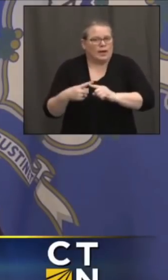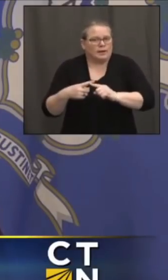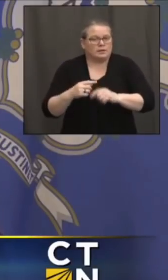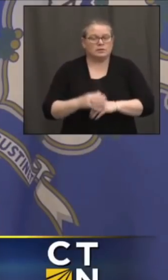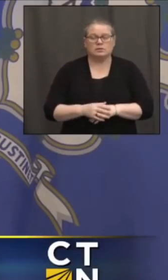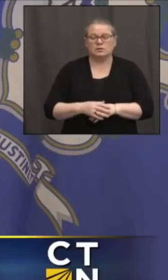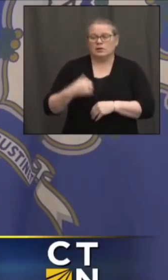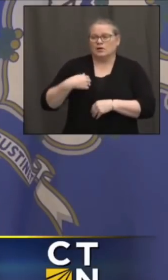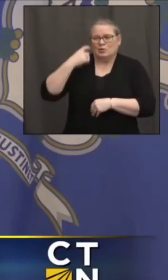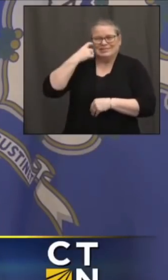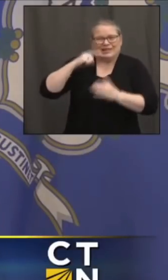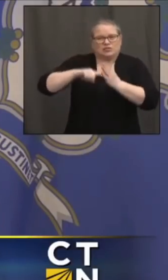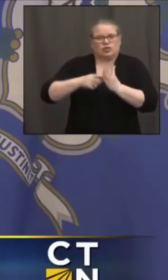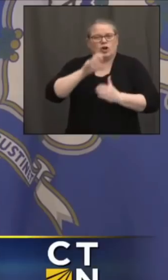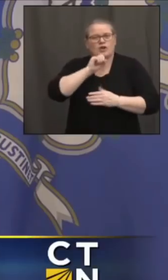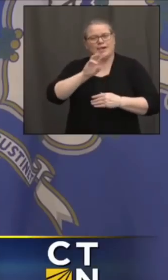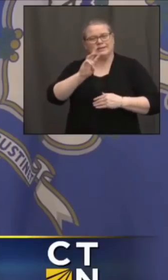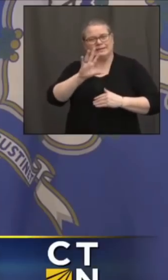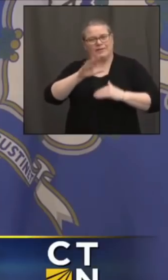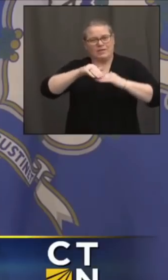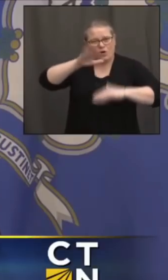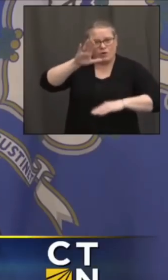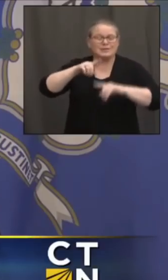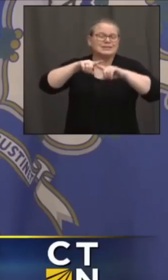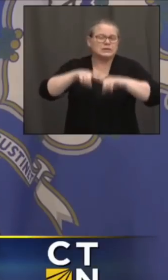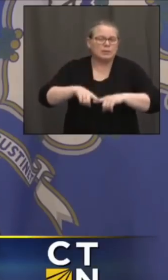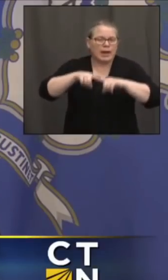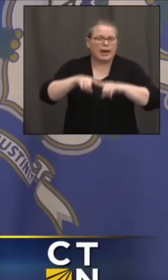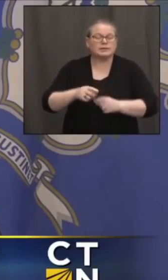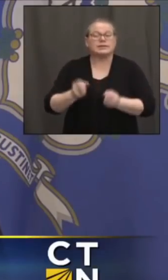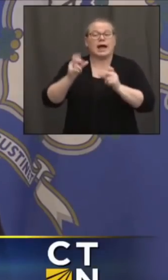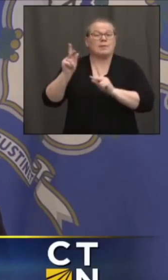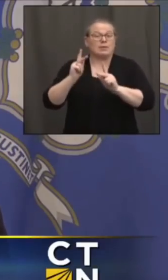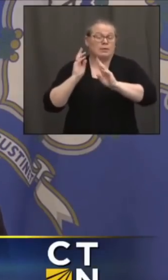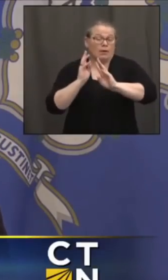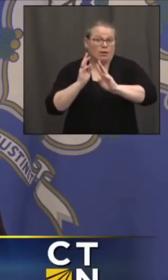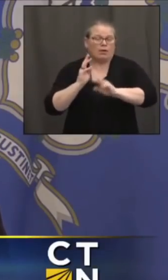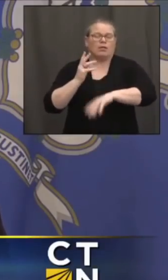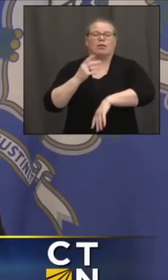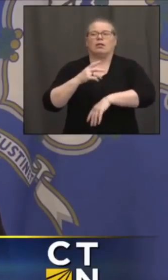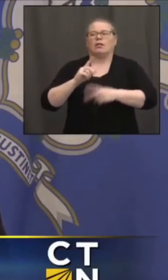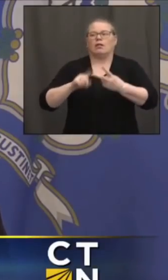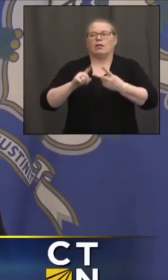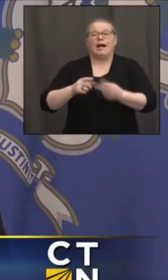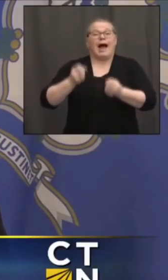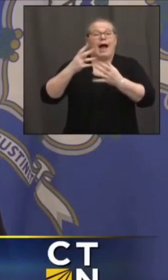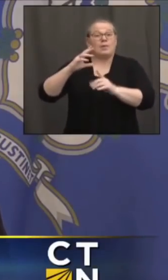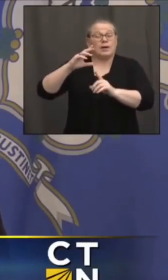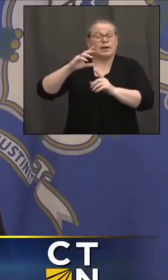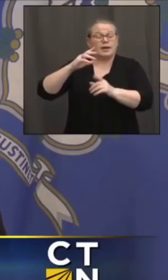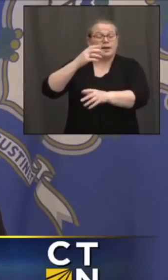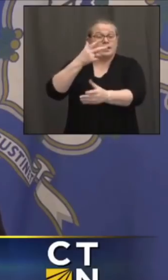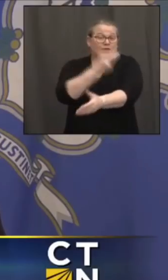uptake and depending on the supply of vaccines. You know, after age 65, we're thinking about age, we're thinking about essential